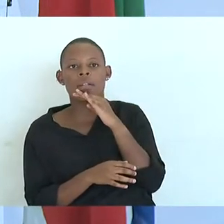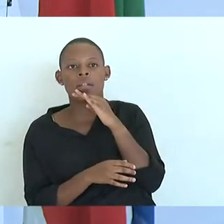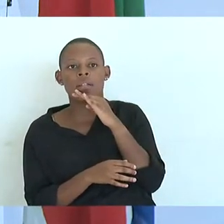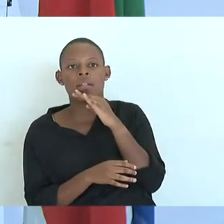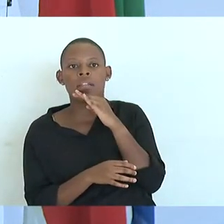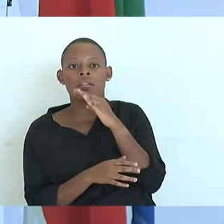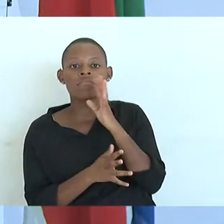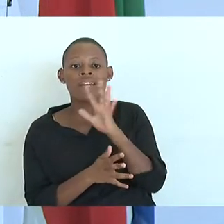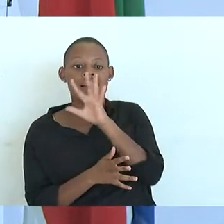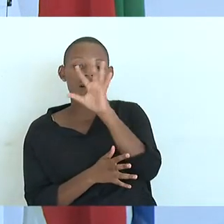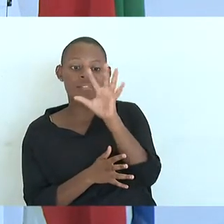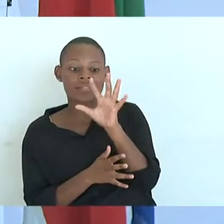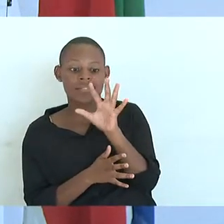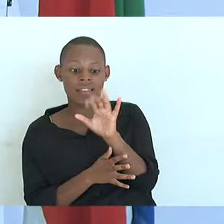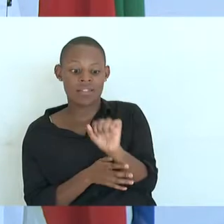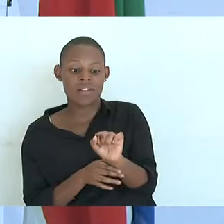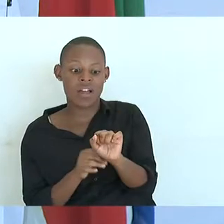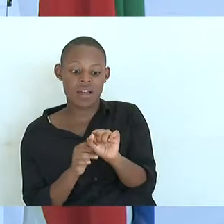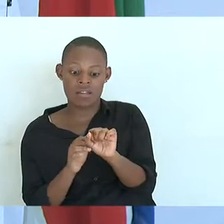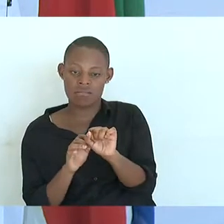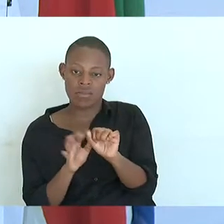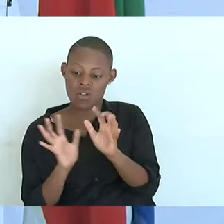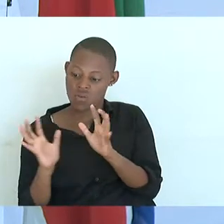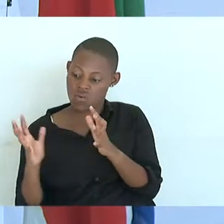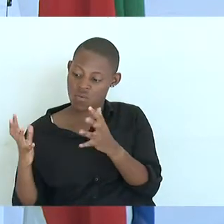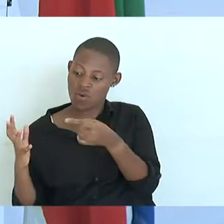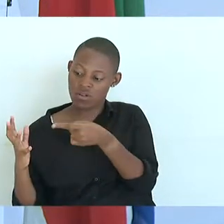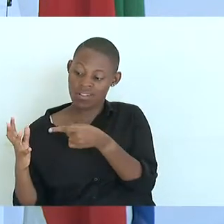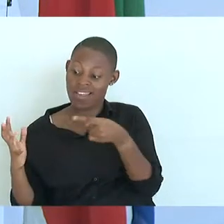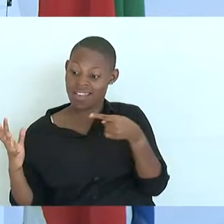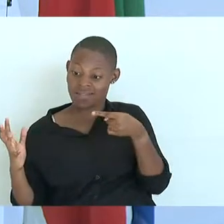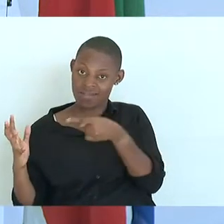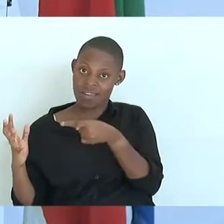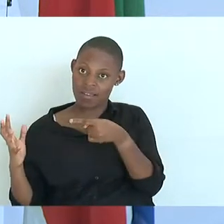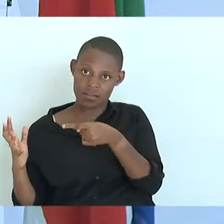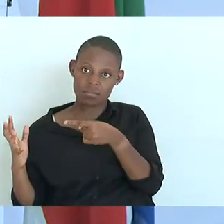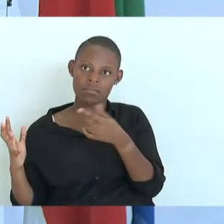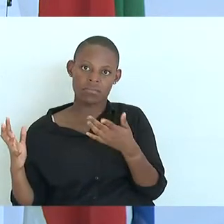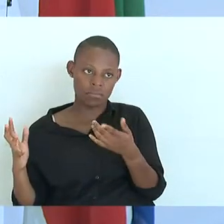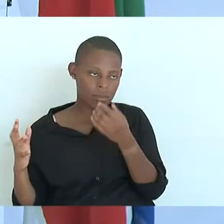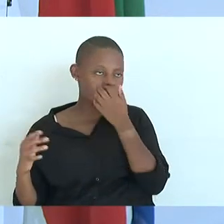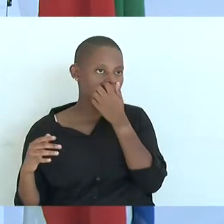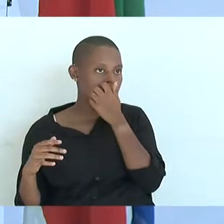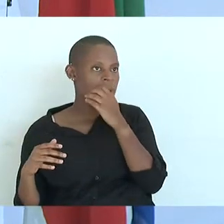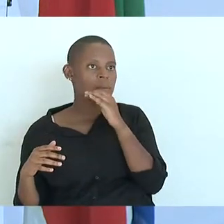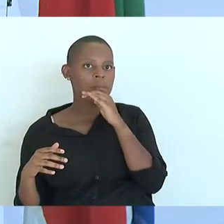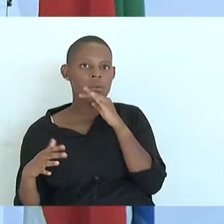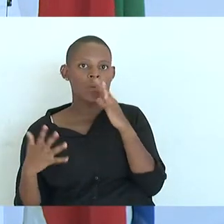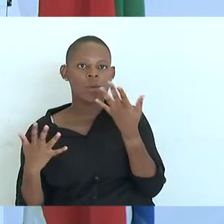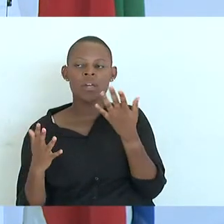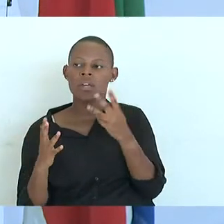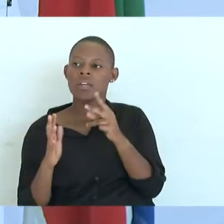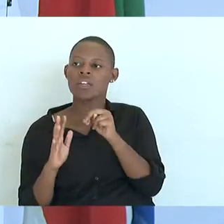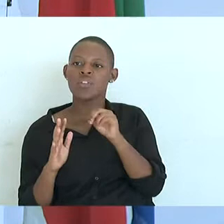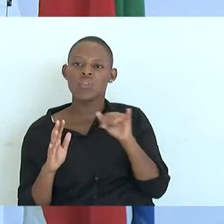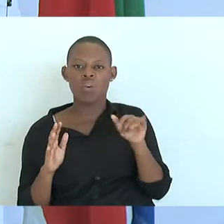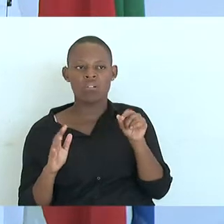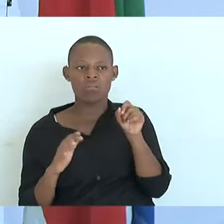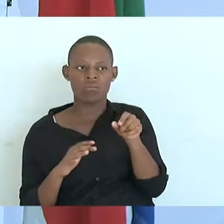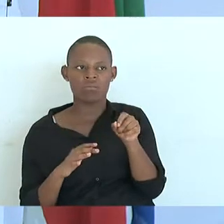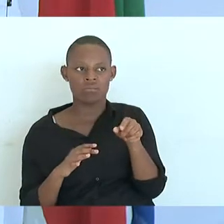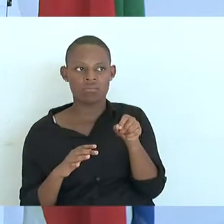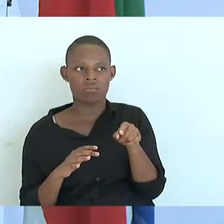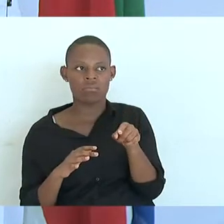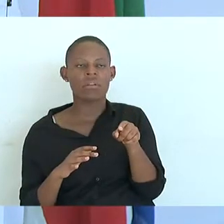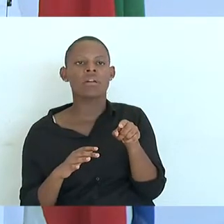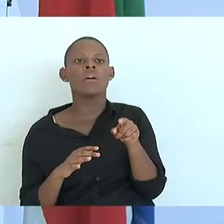African, who we met 3 days ago in New York under the banner